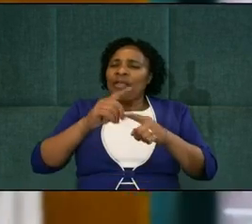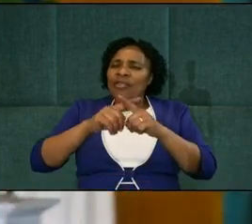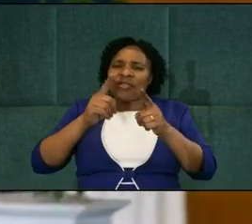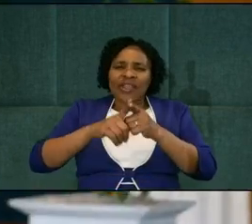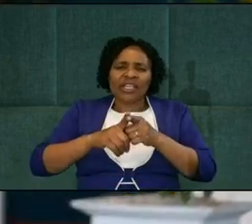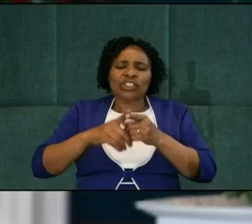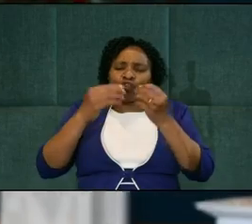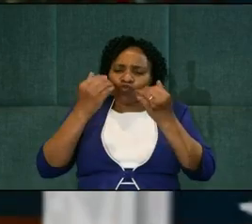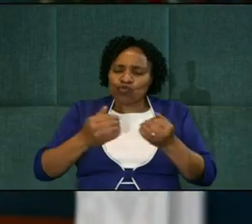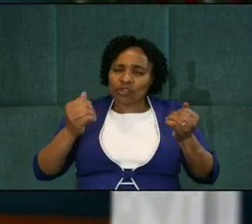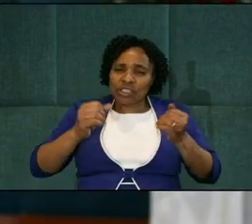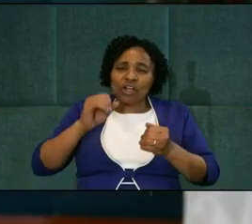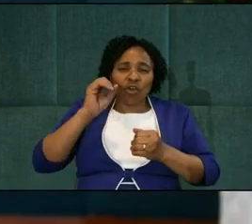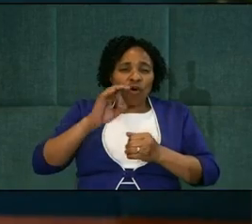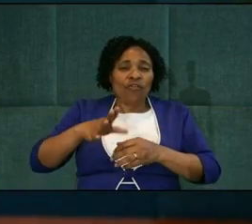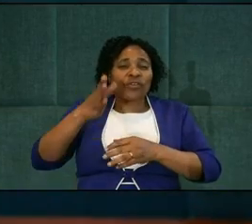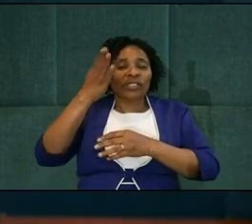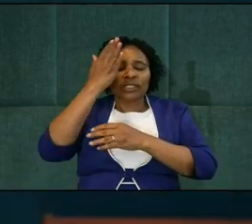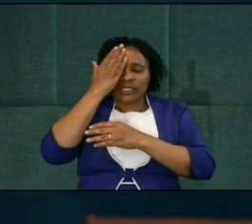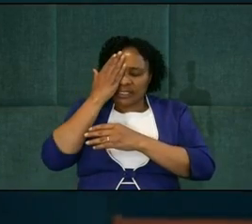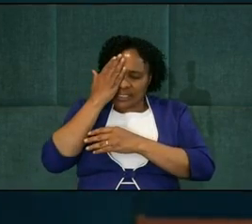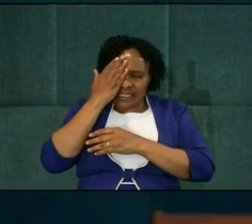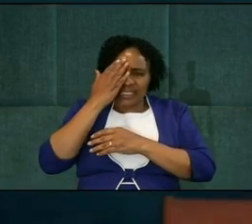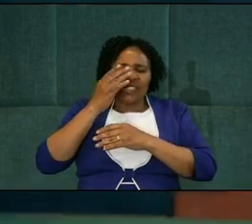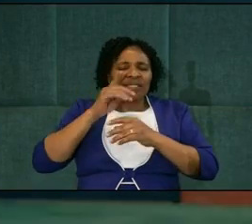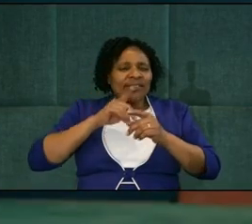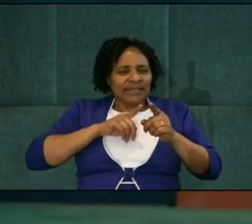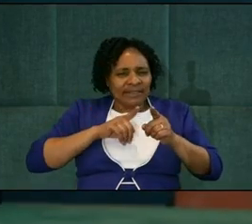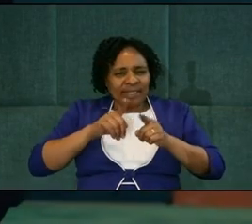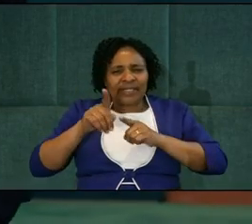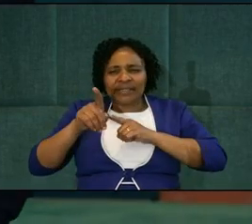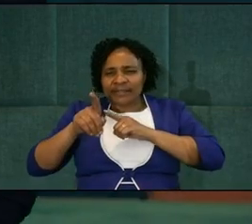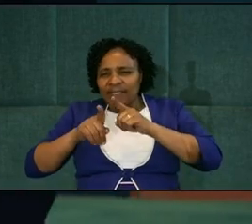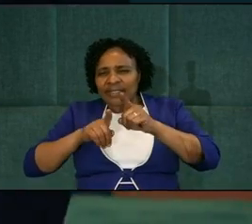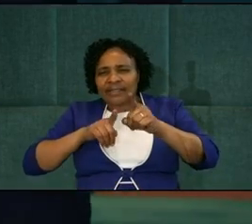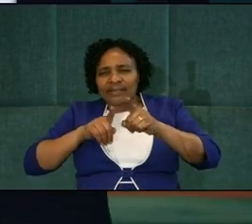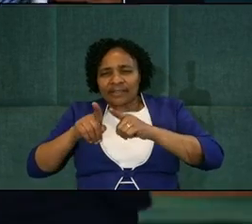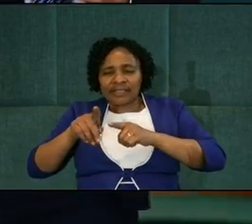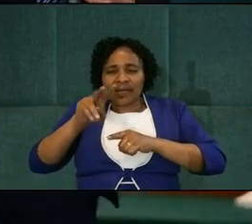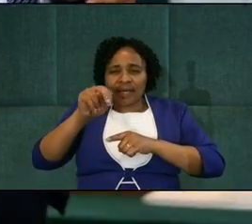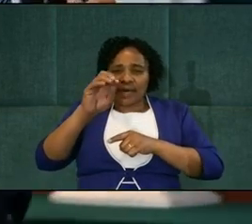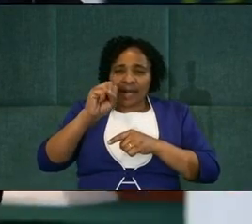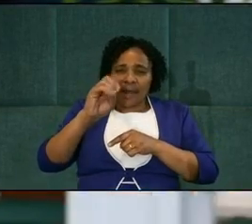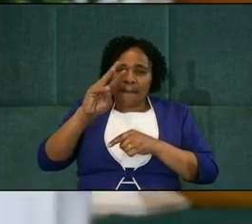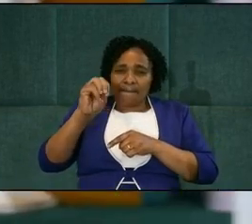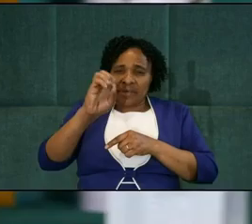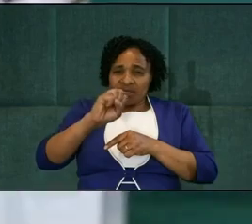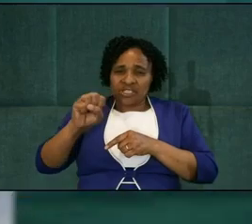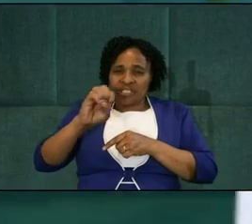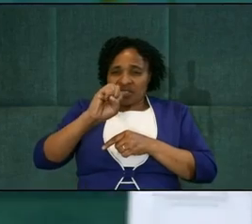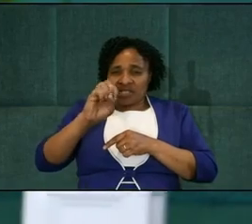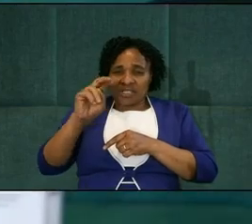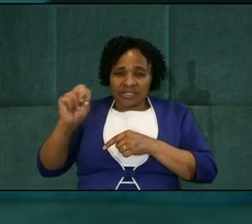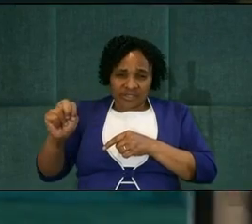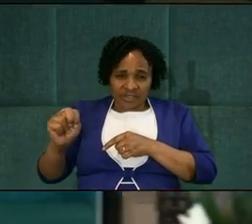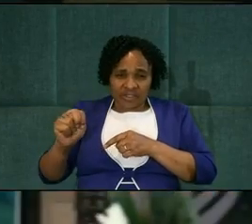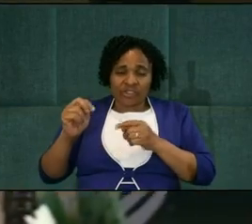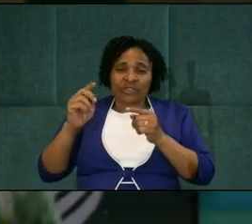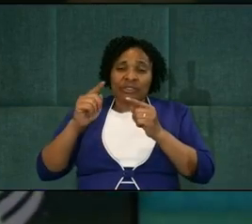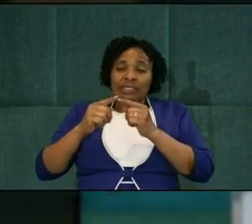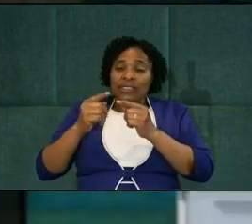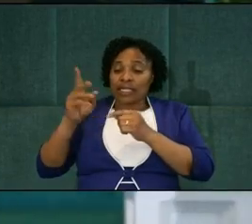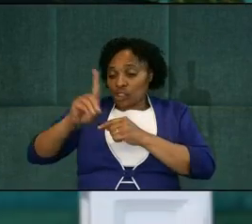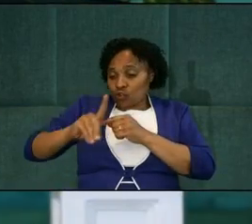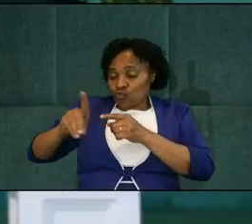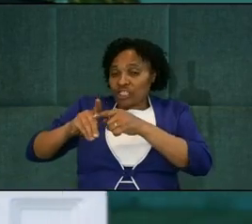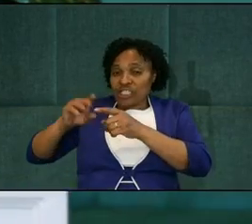Then the children of Israel journeyed from Ramesses to Succoth. Ramesses is that district in Egypt that